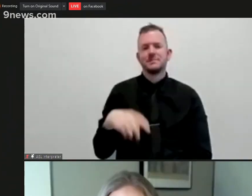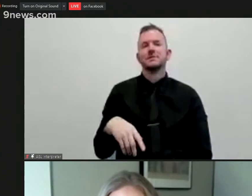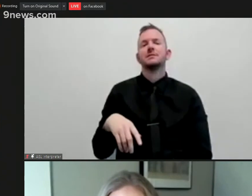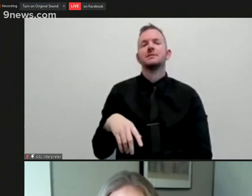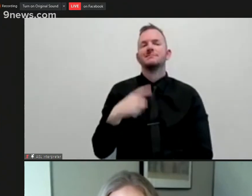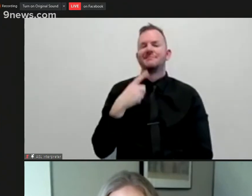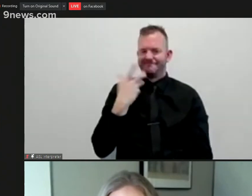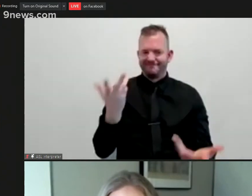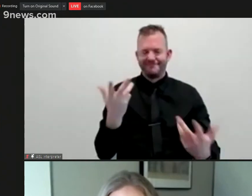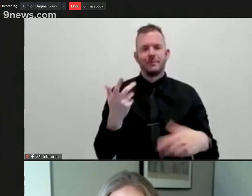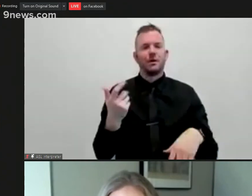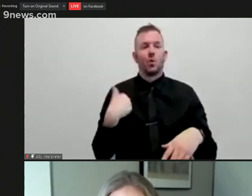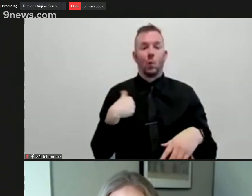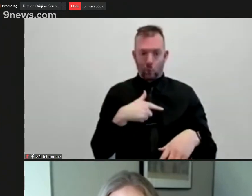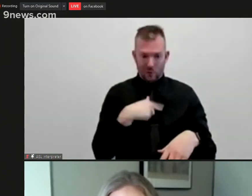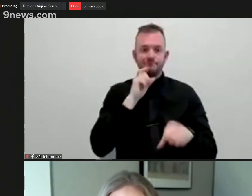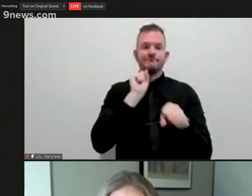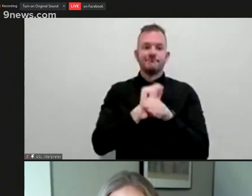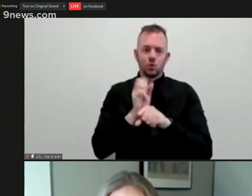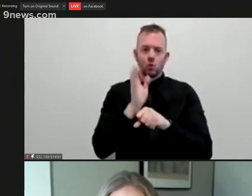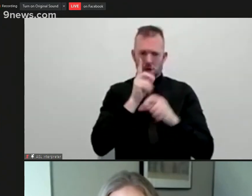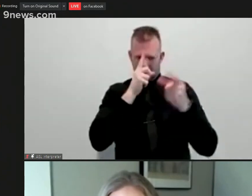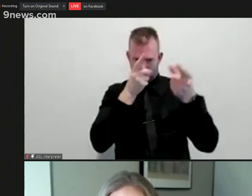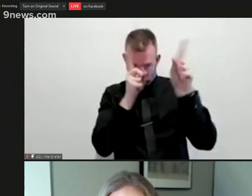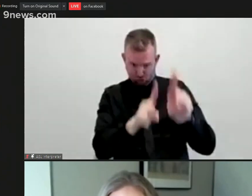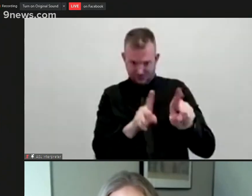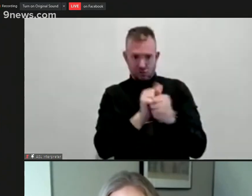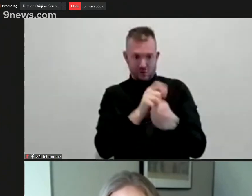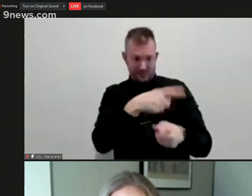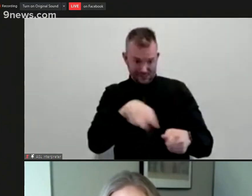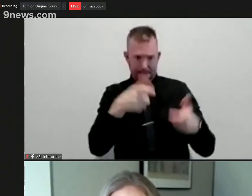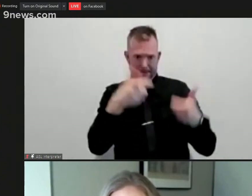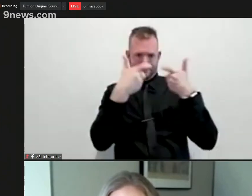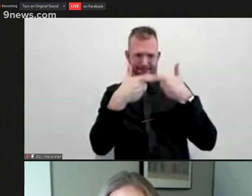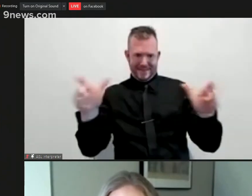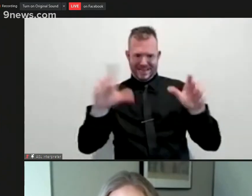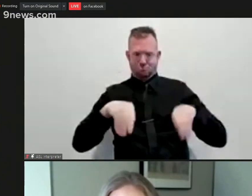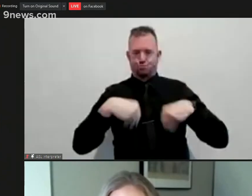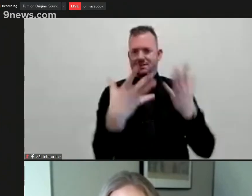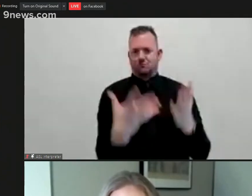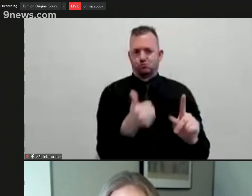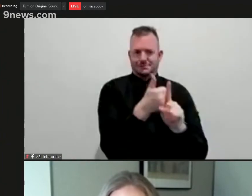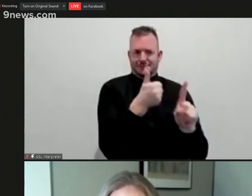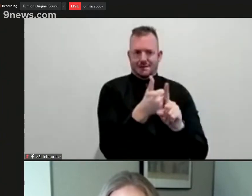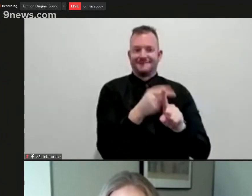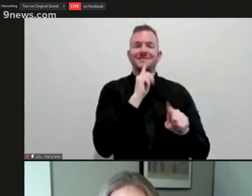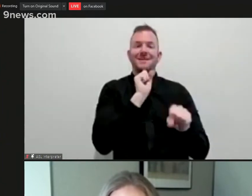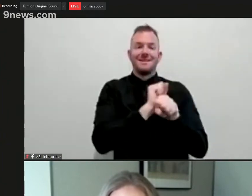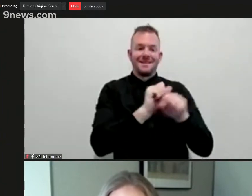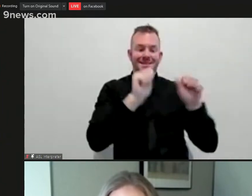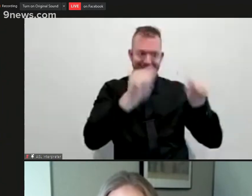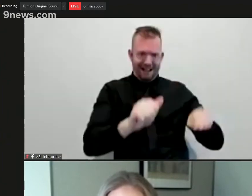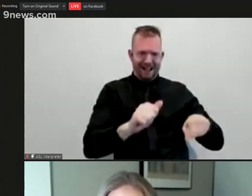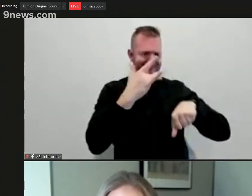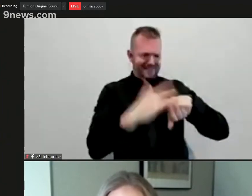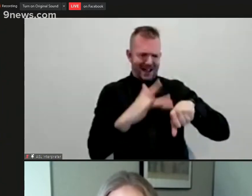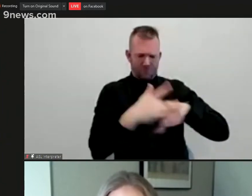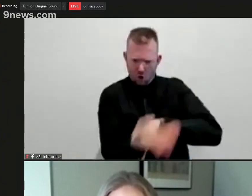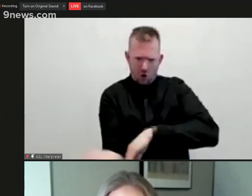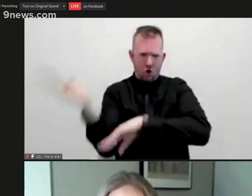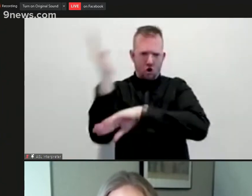be a combination of providers who have the scheduling capability, because that'll be key for